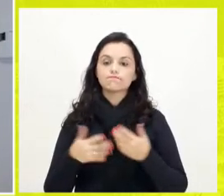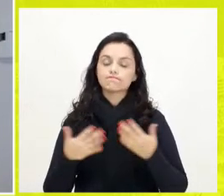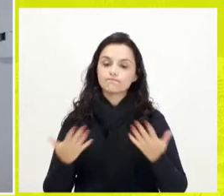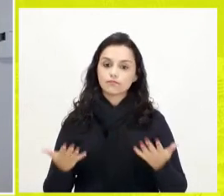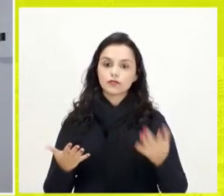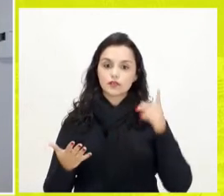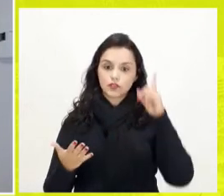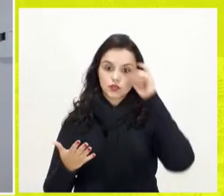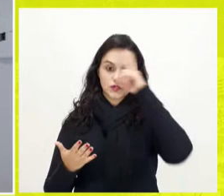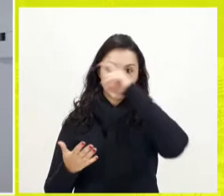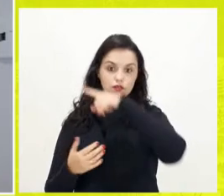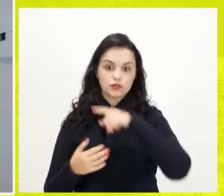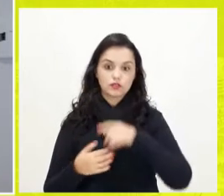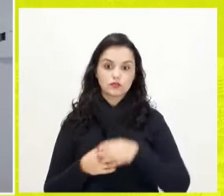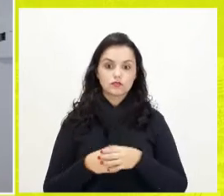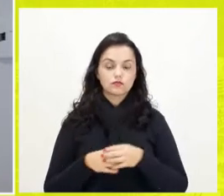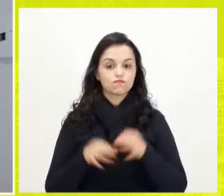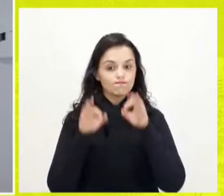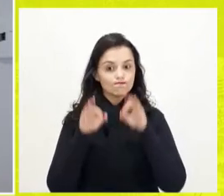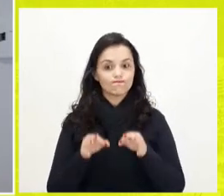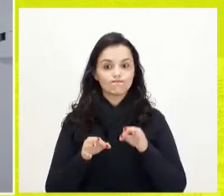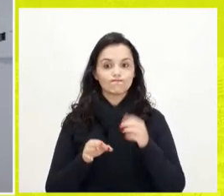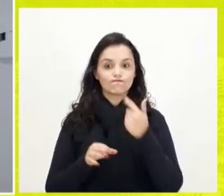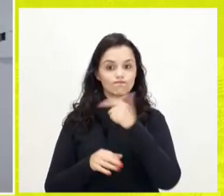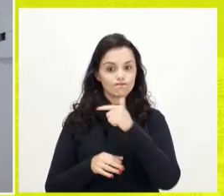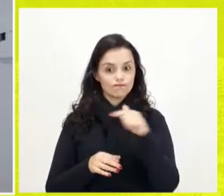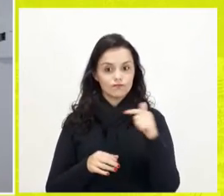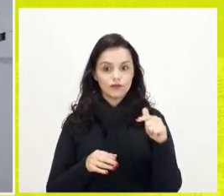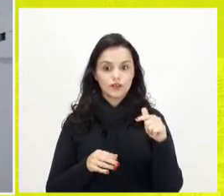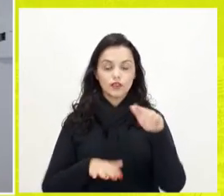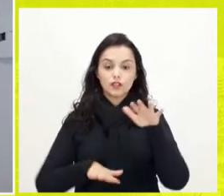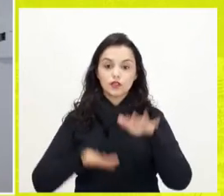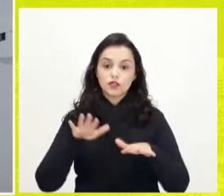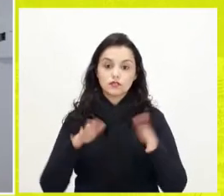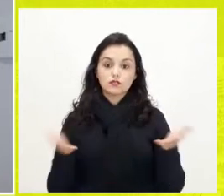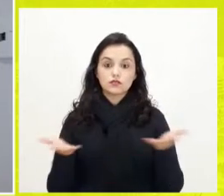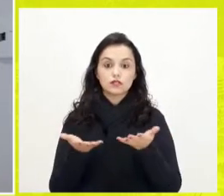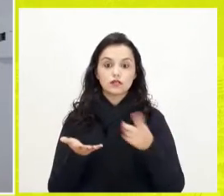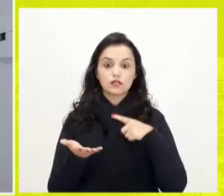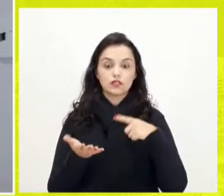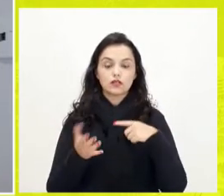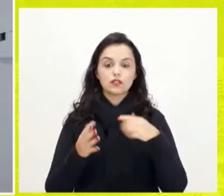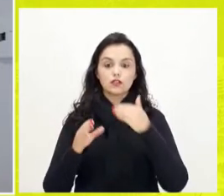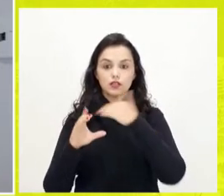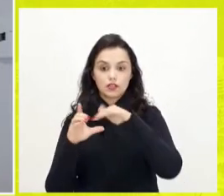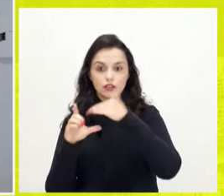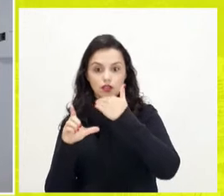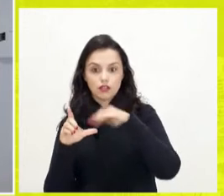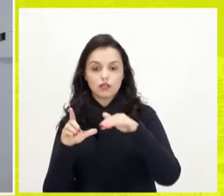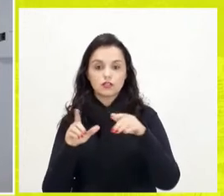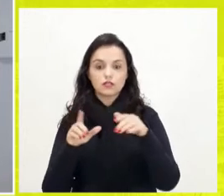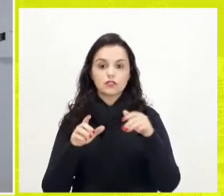a fight that sometimes we see that it's very unfair